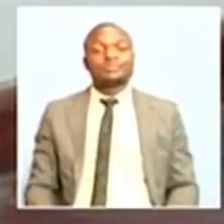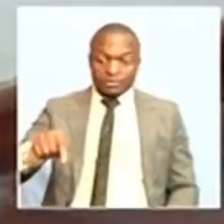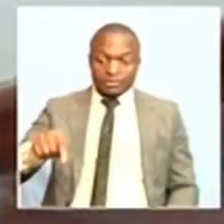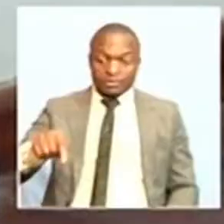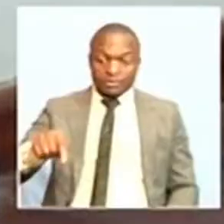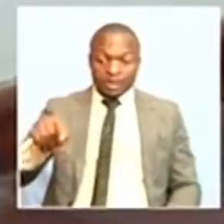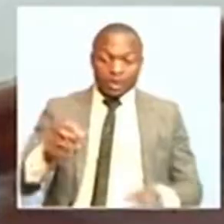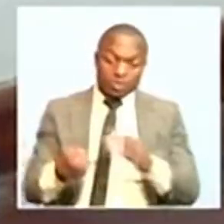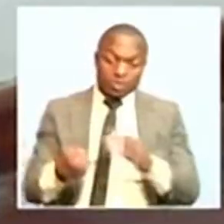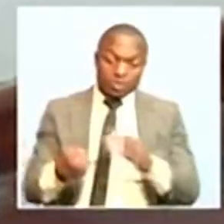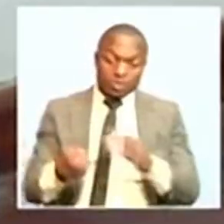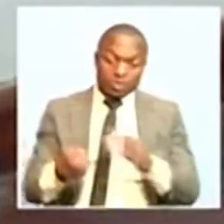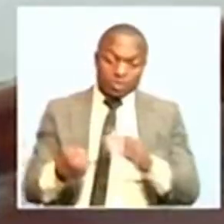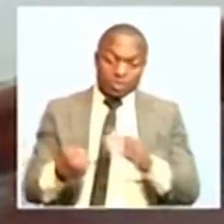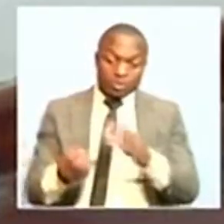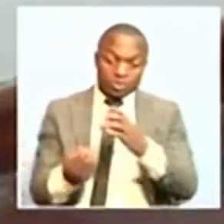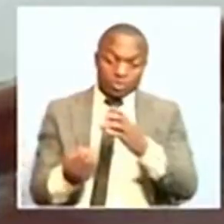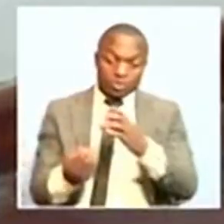with growth